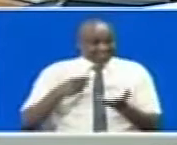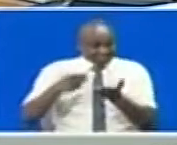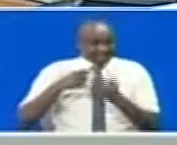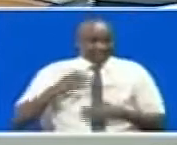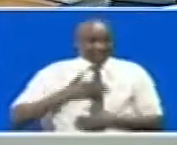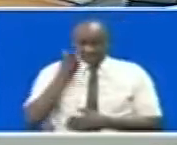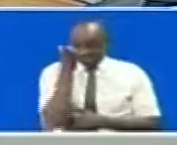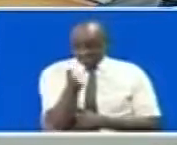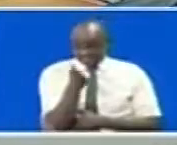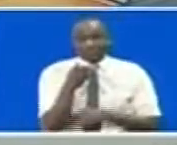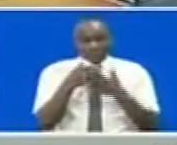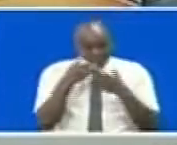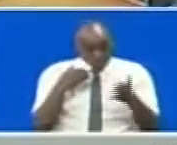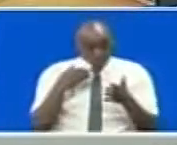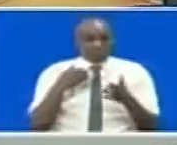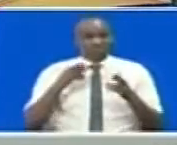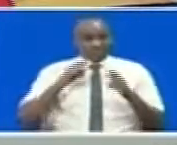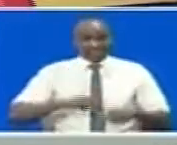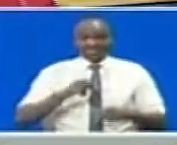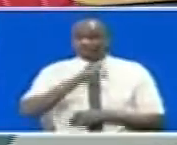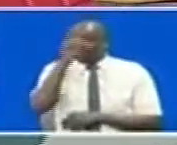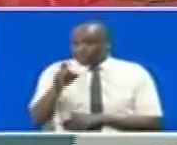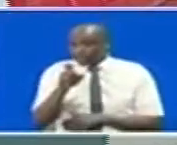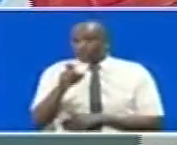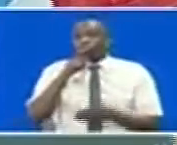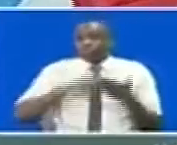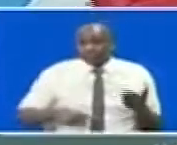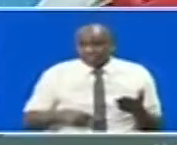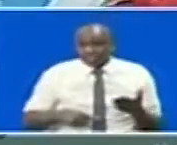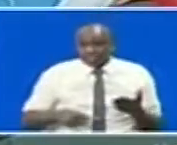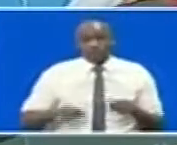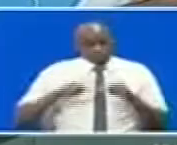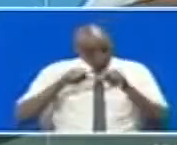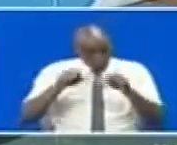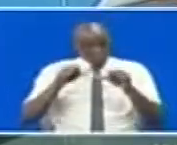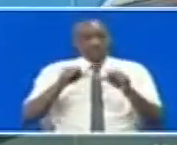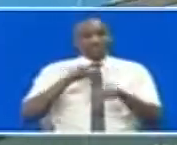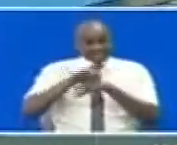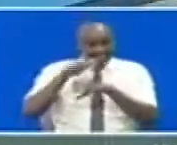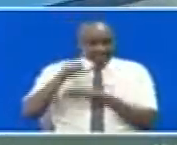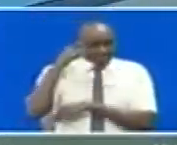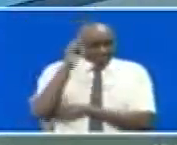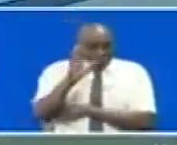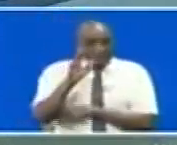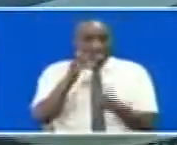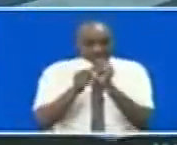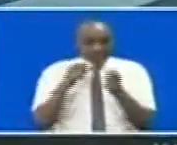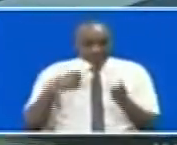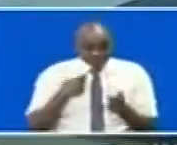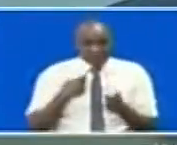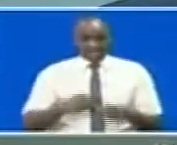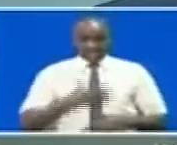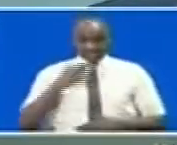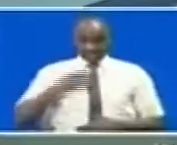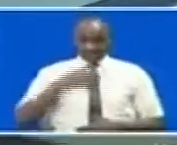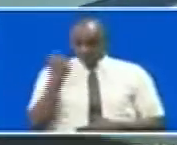be having just after the break. Remember, our question on Twitter continues, so please continue to send in your thoughts on SMS as well. My guest